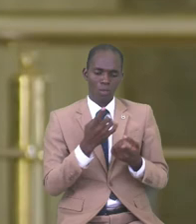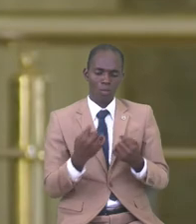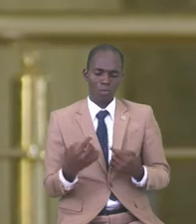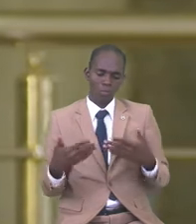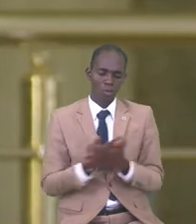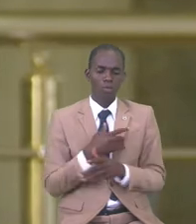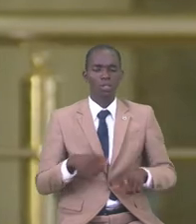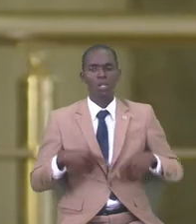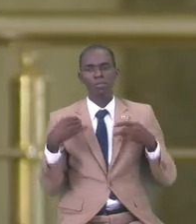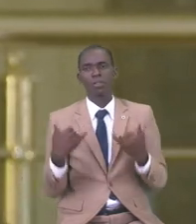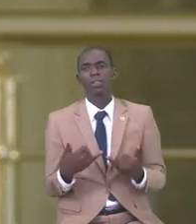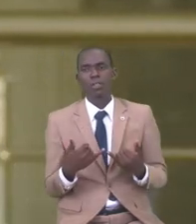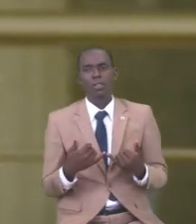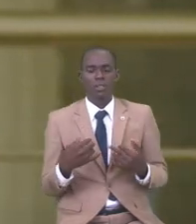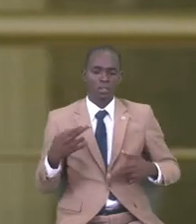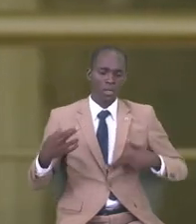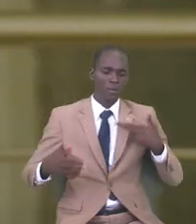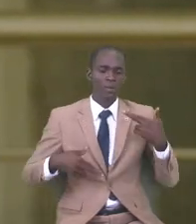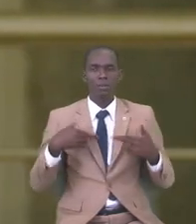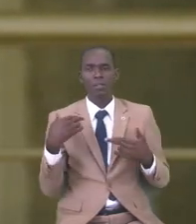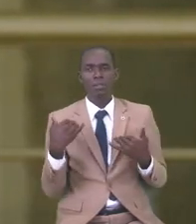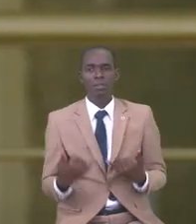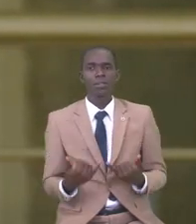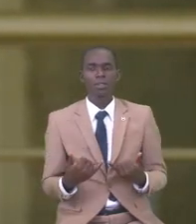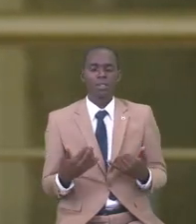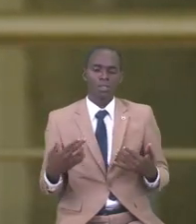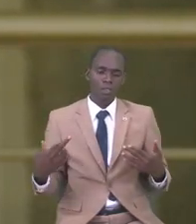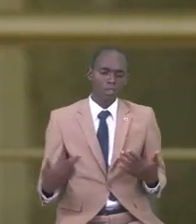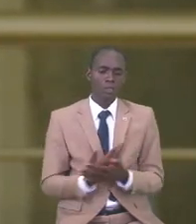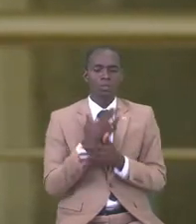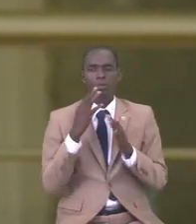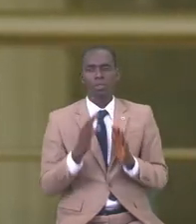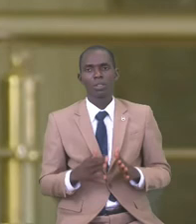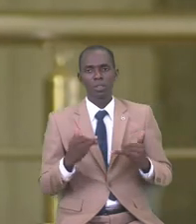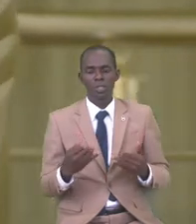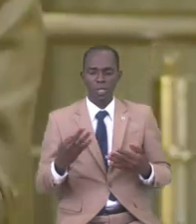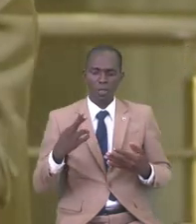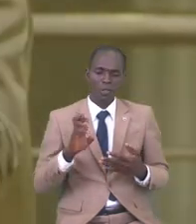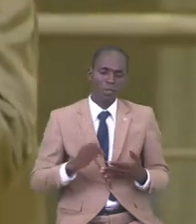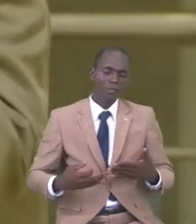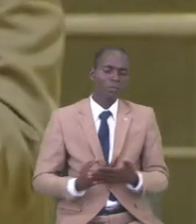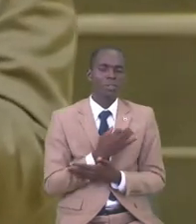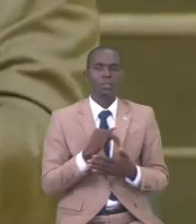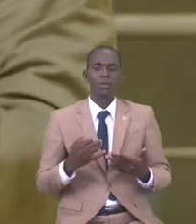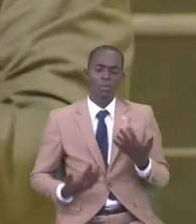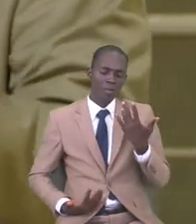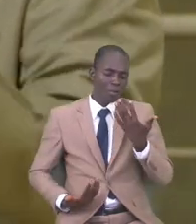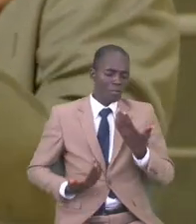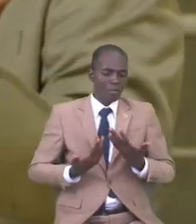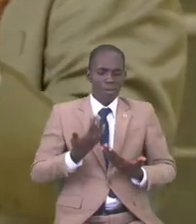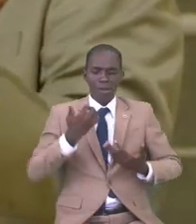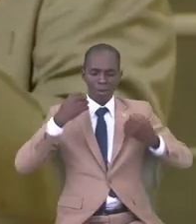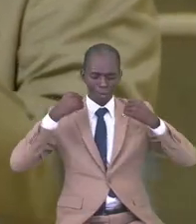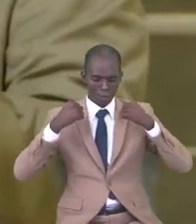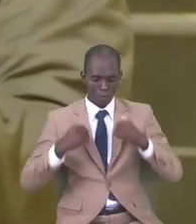life. Revival, renewal, refreshing, fire, power,